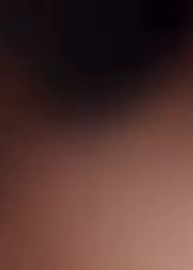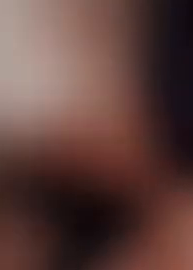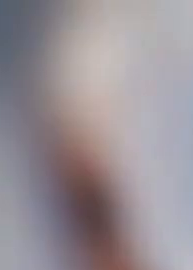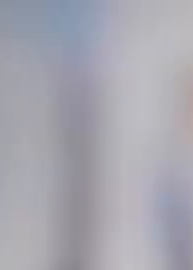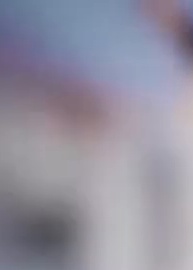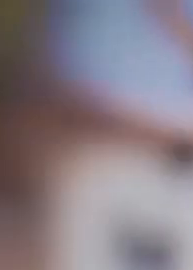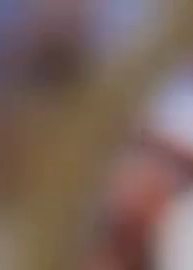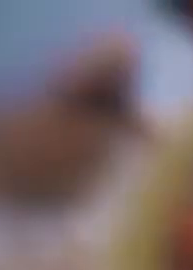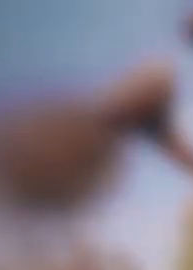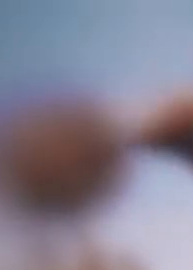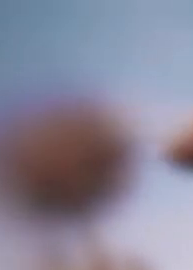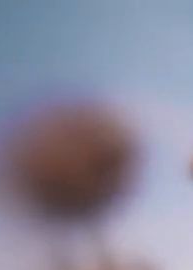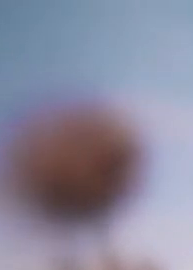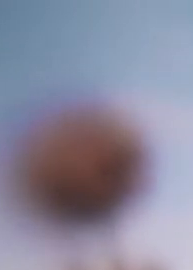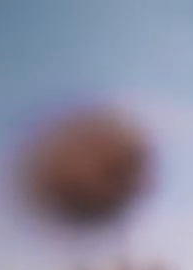1, 2.